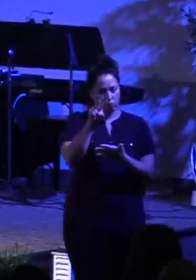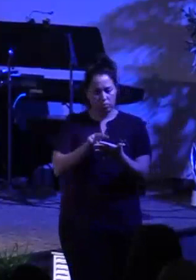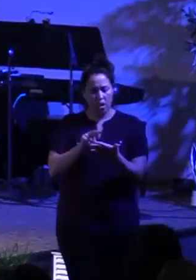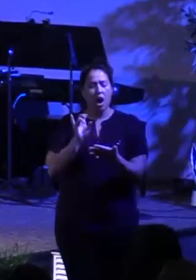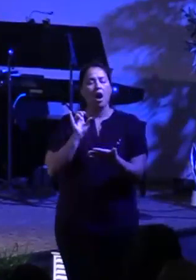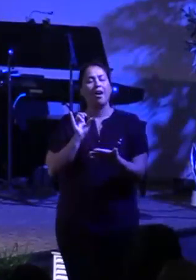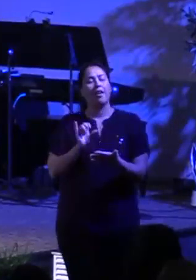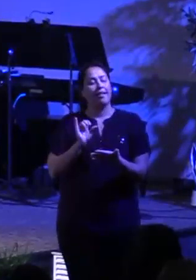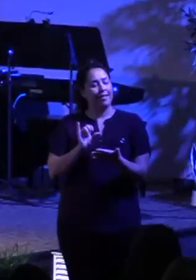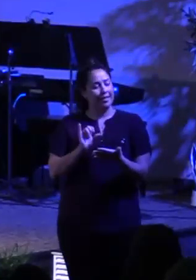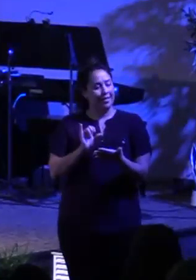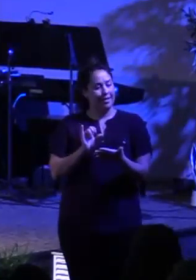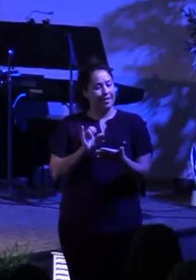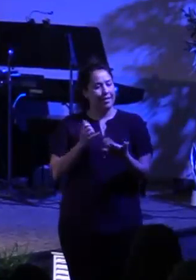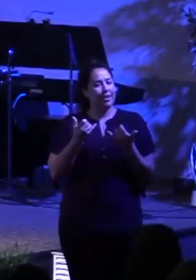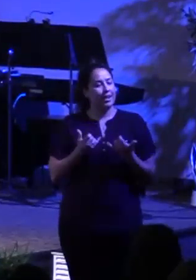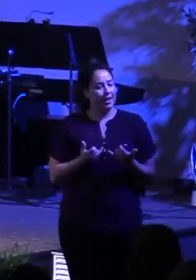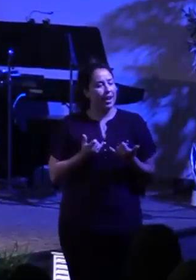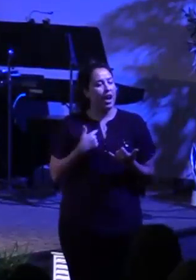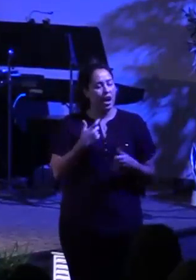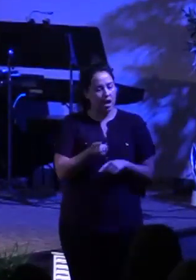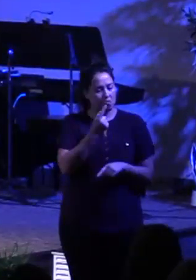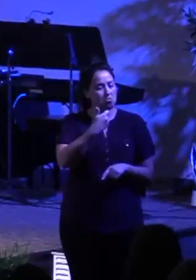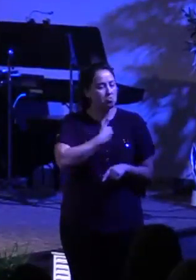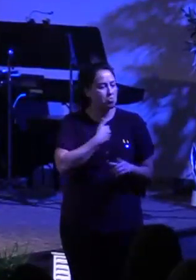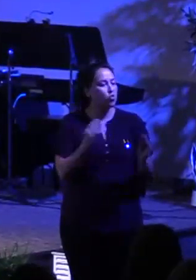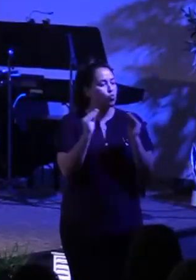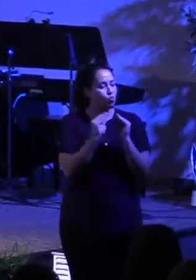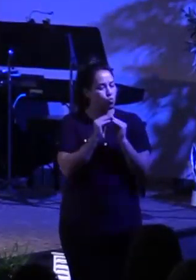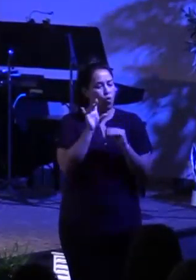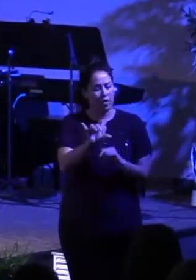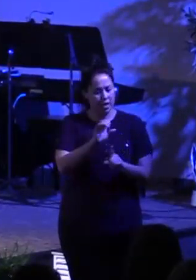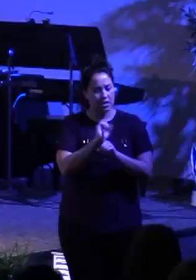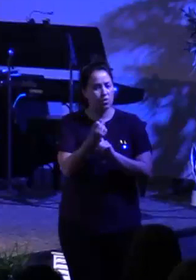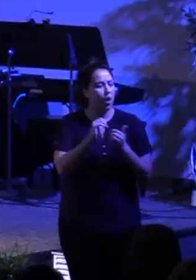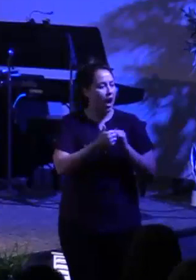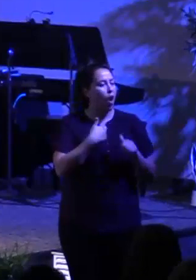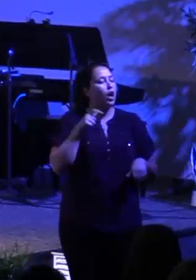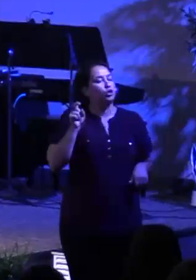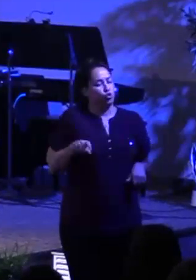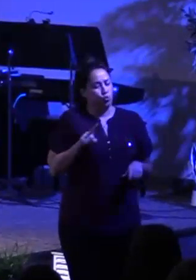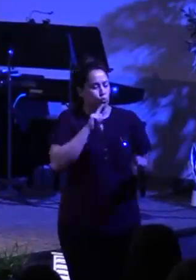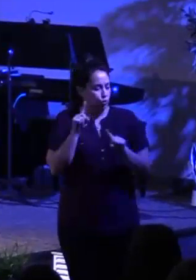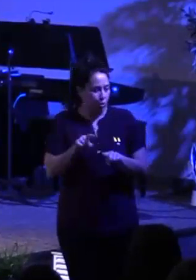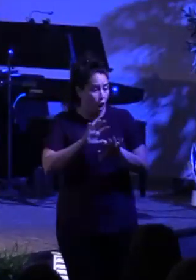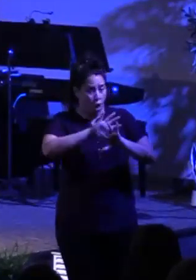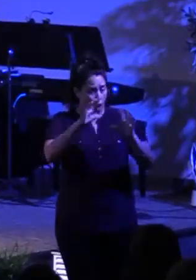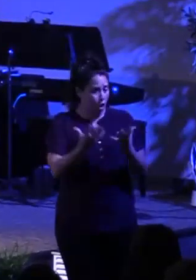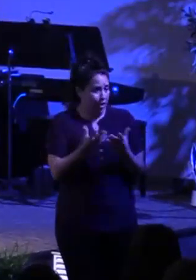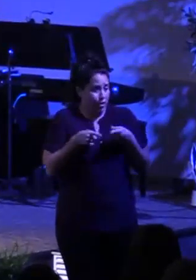I understand more about myself, this situation, how I should respond, all of those things, right?